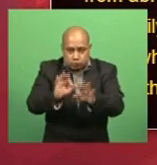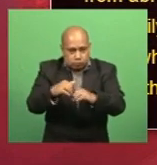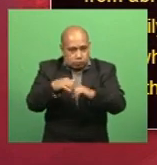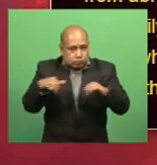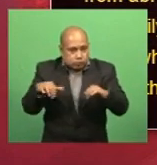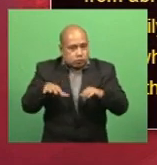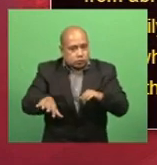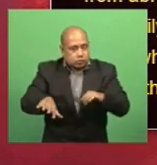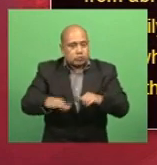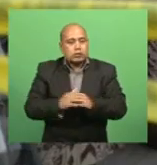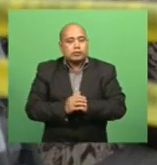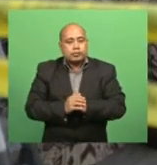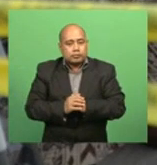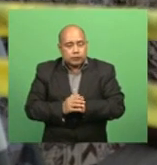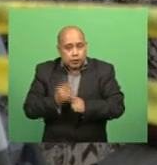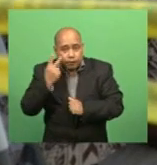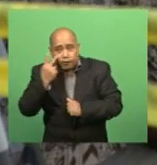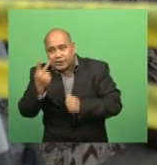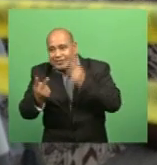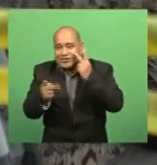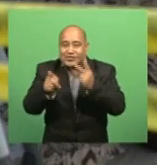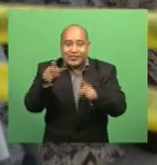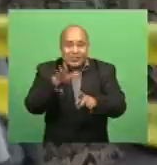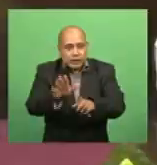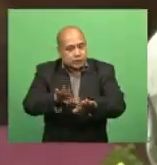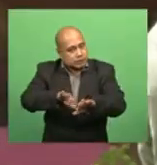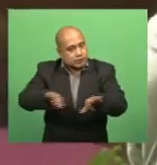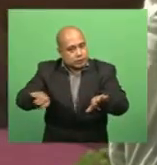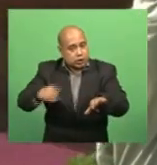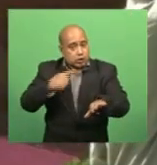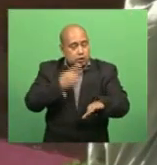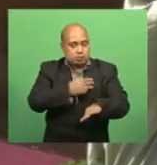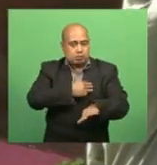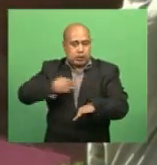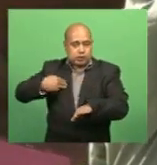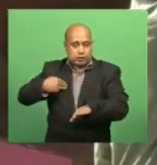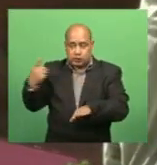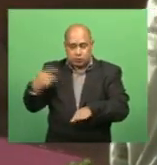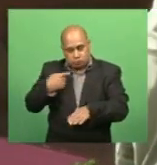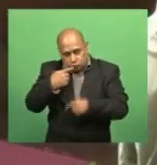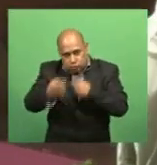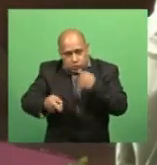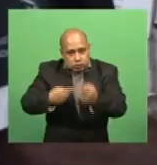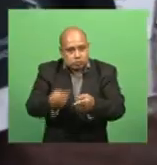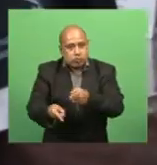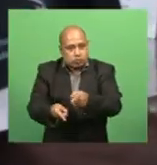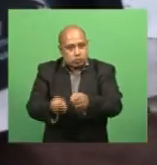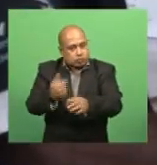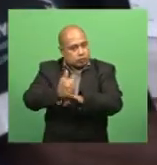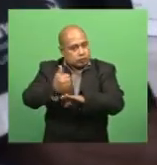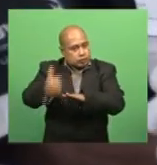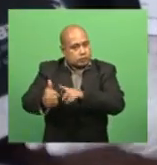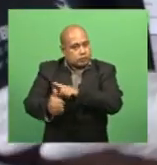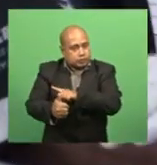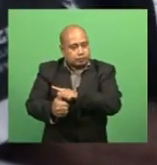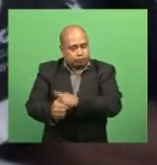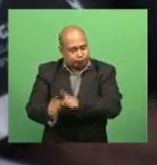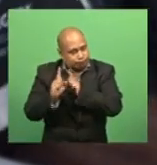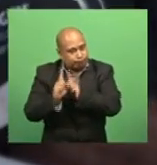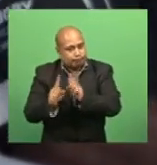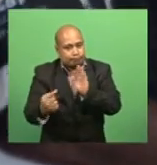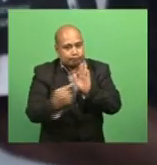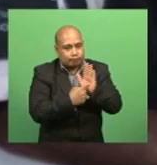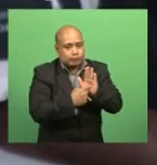these hotels, and the ministry is urging them to strictly follow the measures put in place by the government. Fiji currently still has